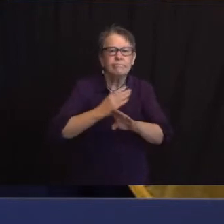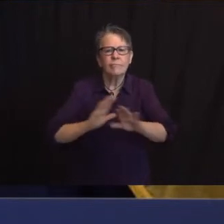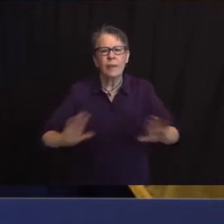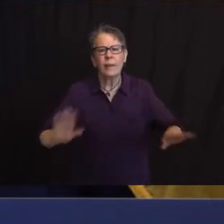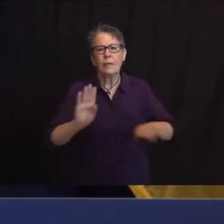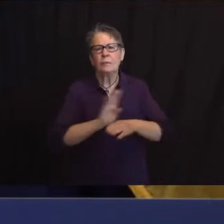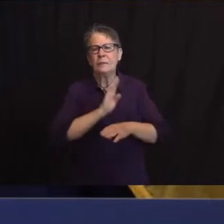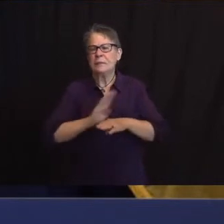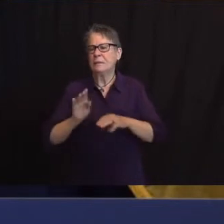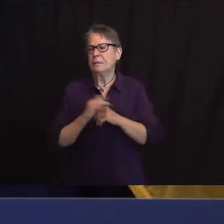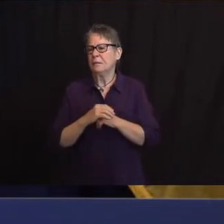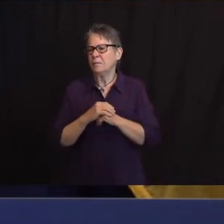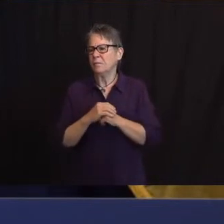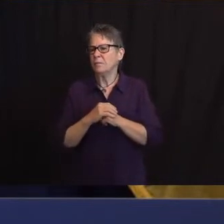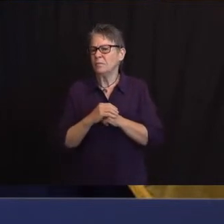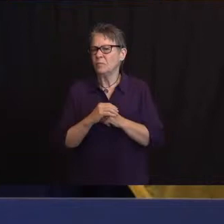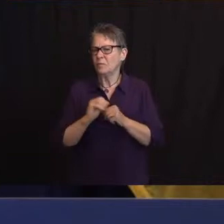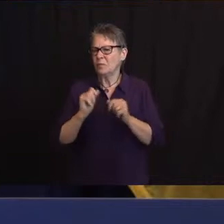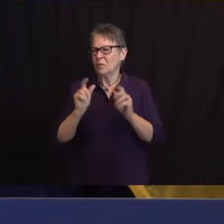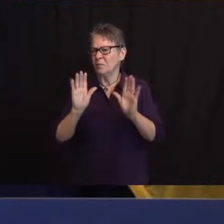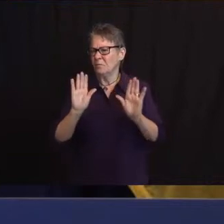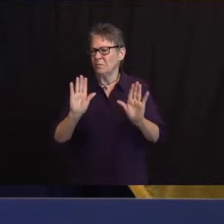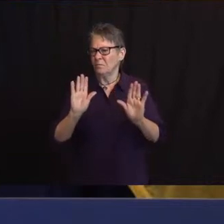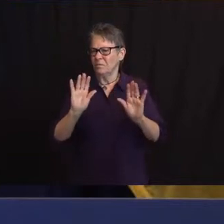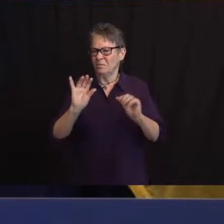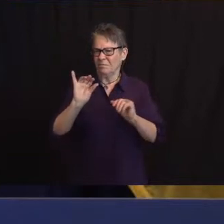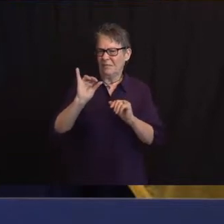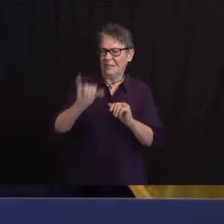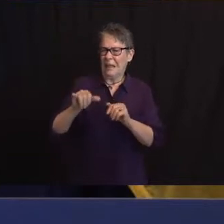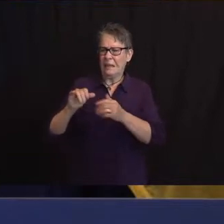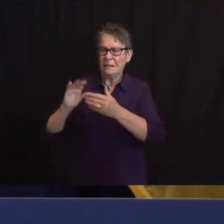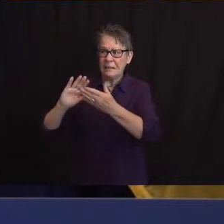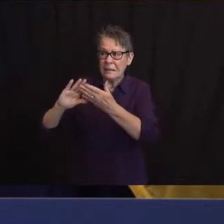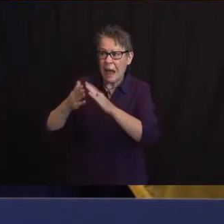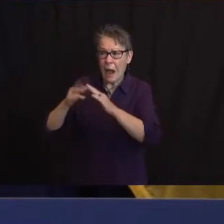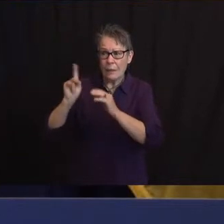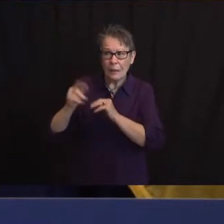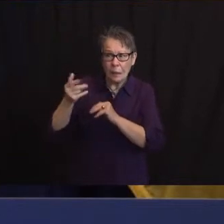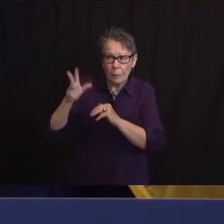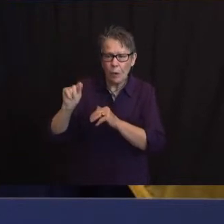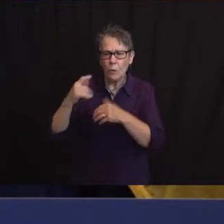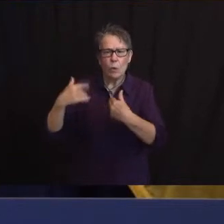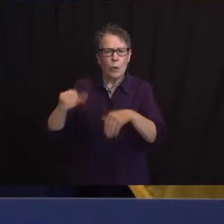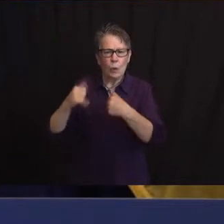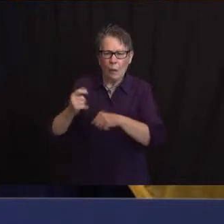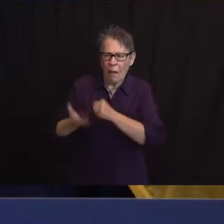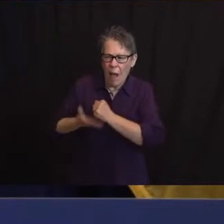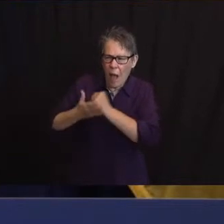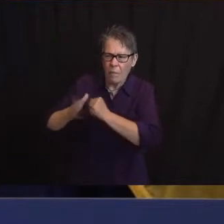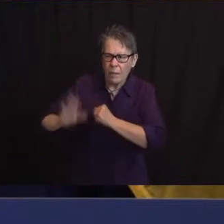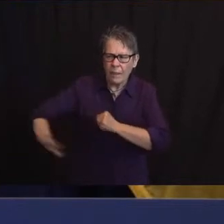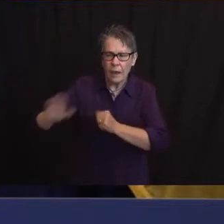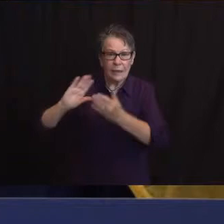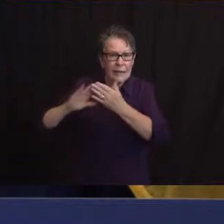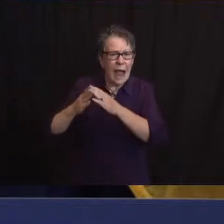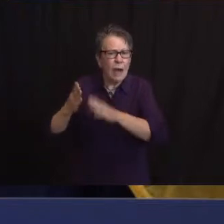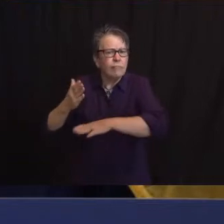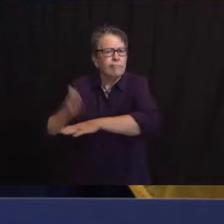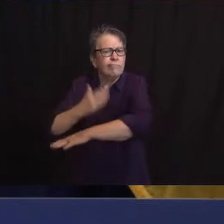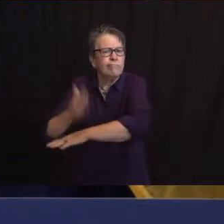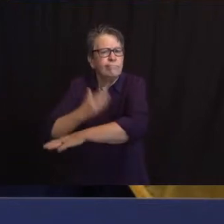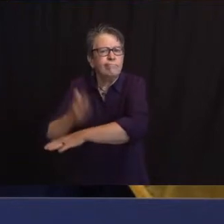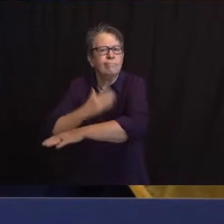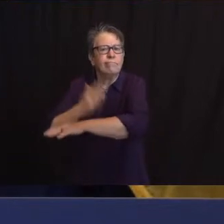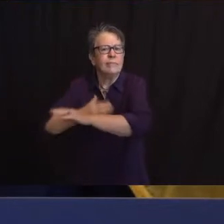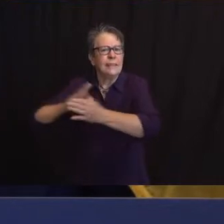of what's the downtown area look and feel like, but it's also money directly into the small businesses. I think it's pretty cool. With that, please help me